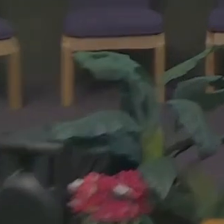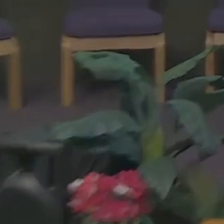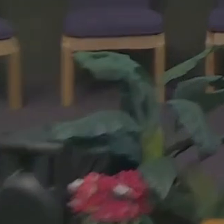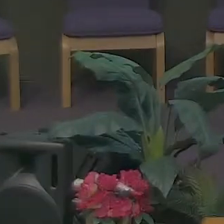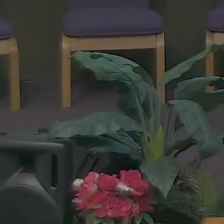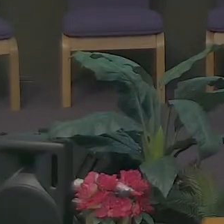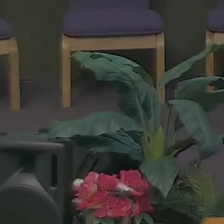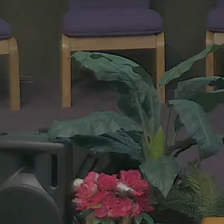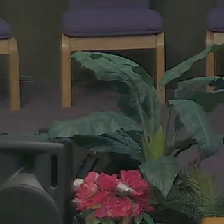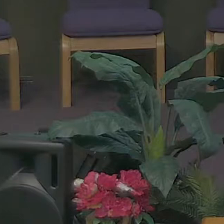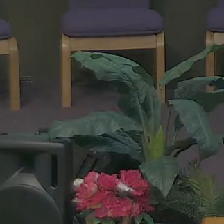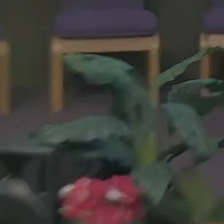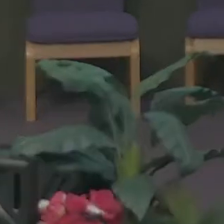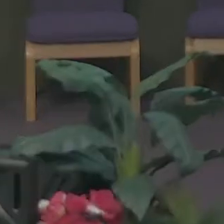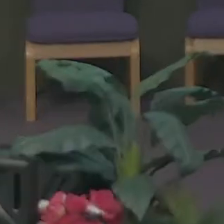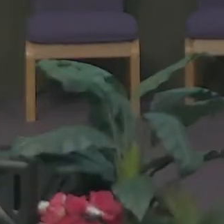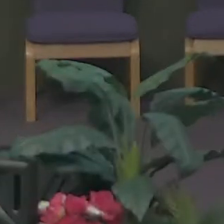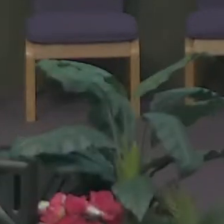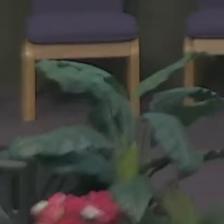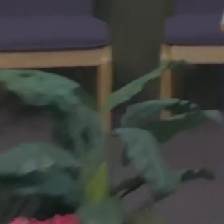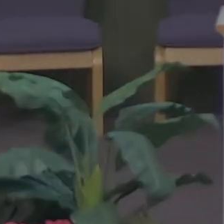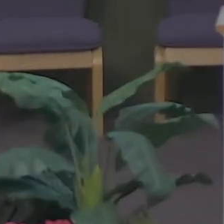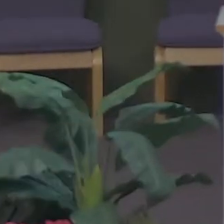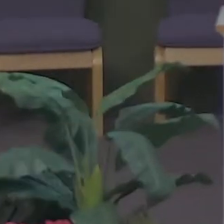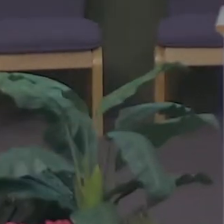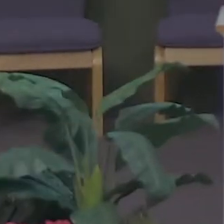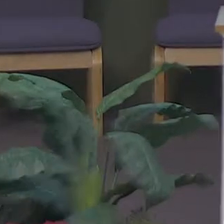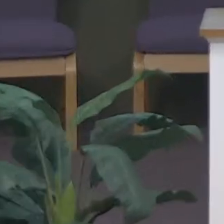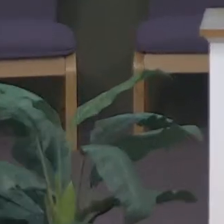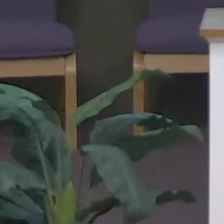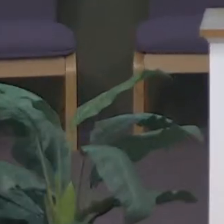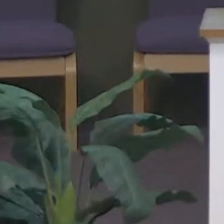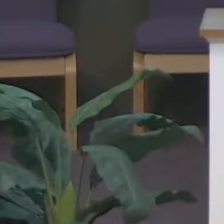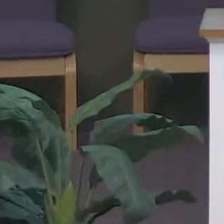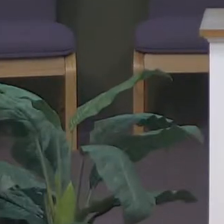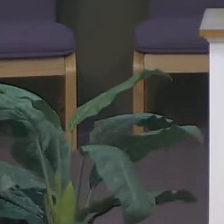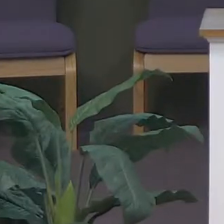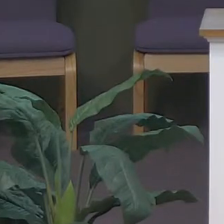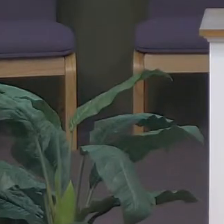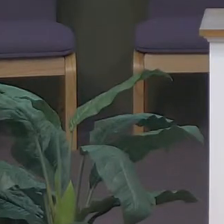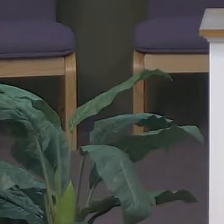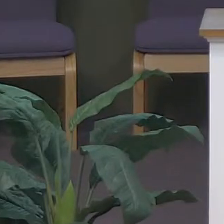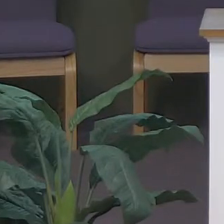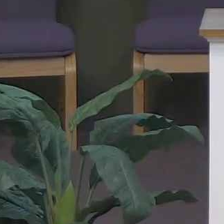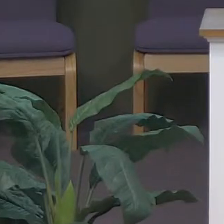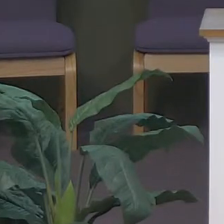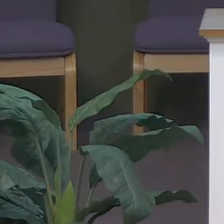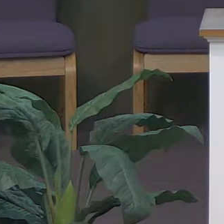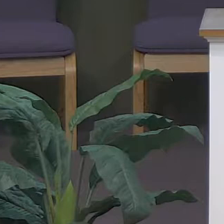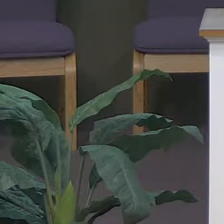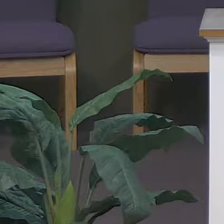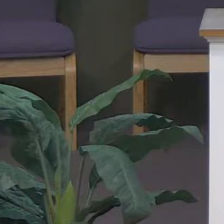But now I understand. He gave me a dream of 3 serpents.